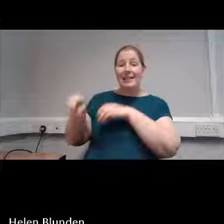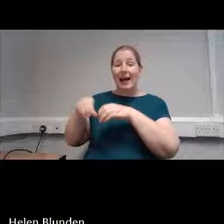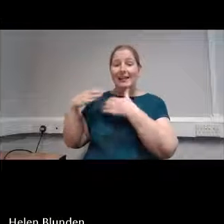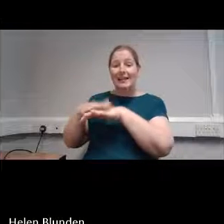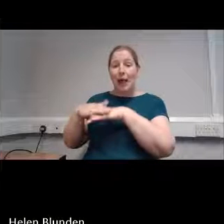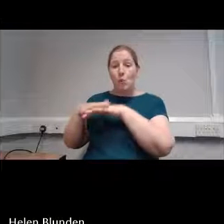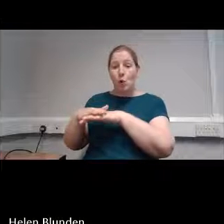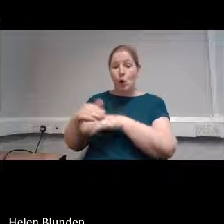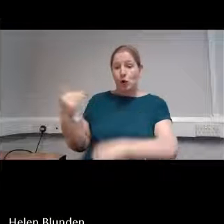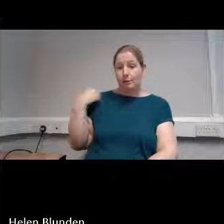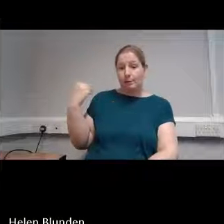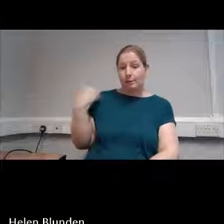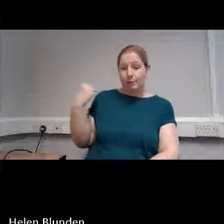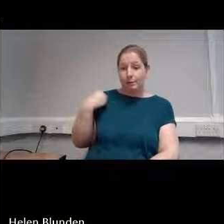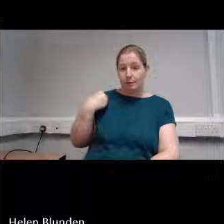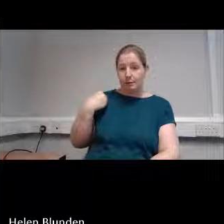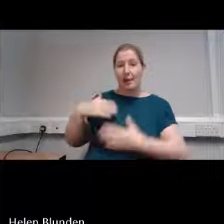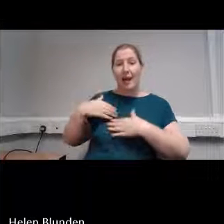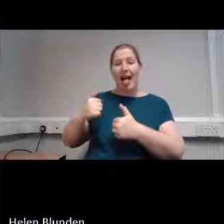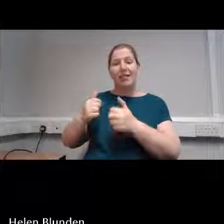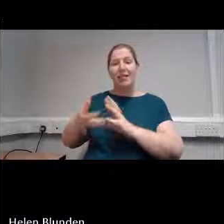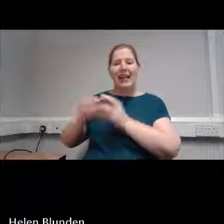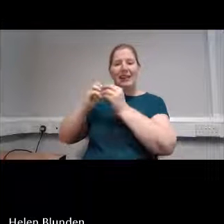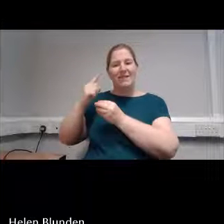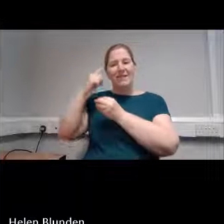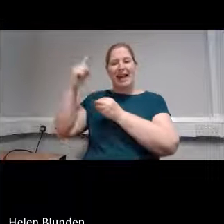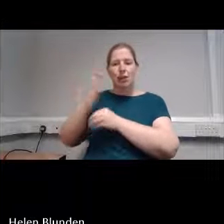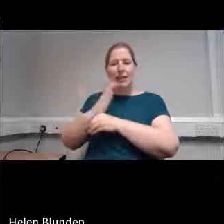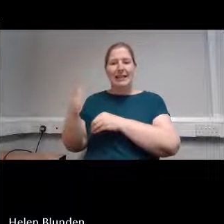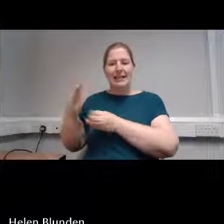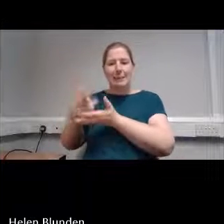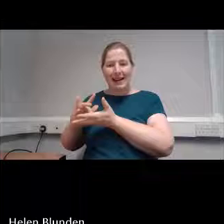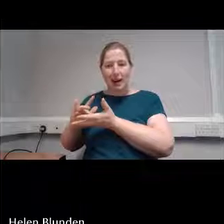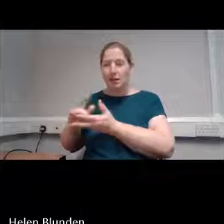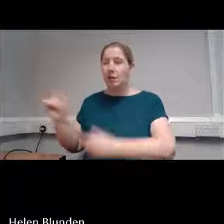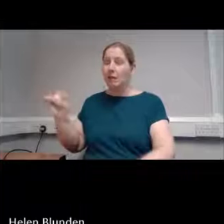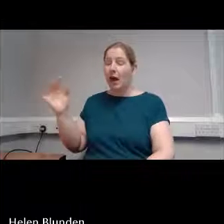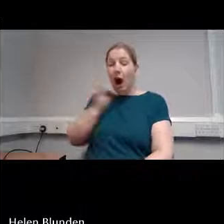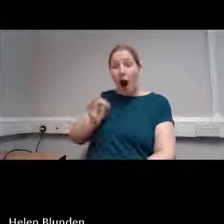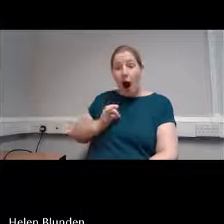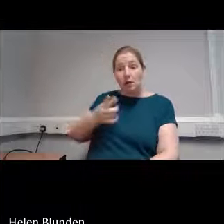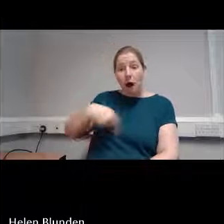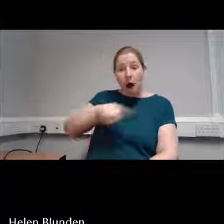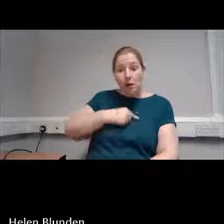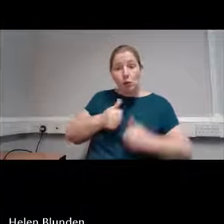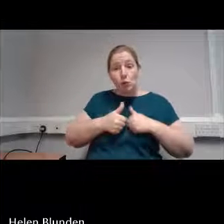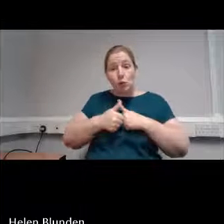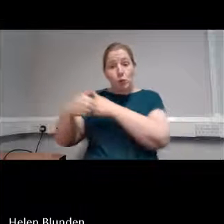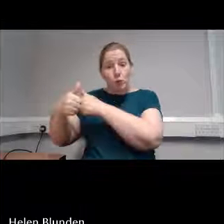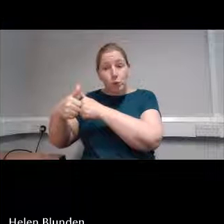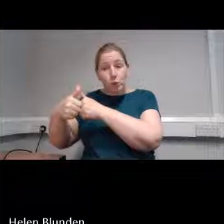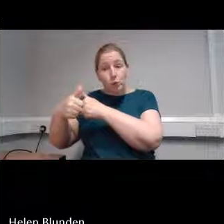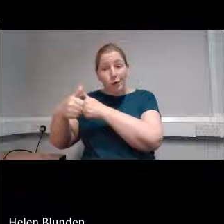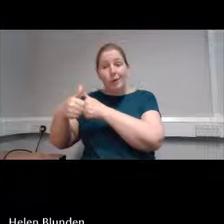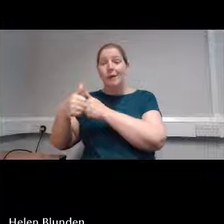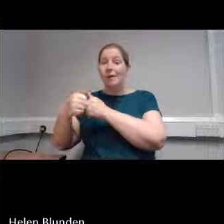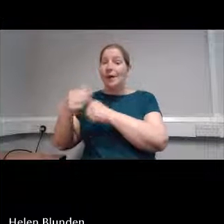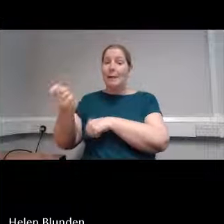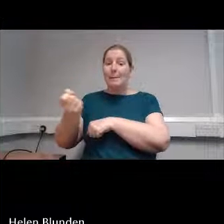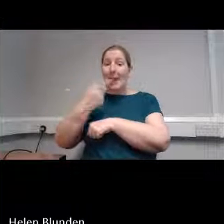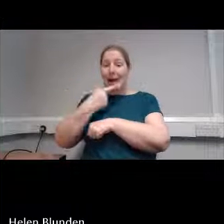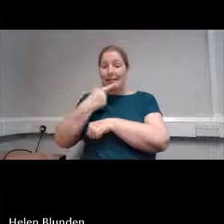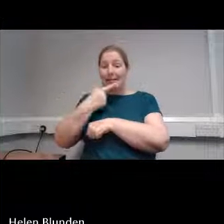now called Health Innovation East Midlands. And they approached us to collaboratively work on a medicines safety improvement programme. This is a national